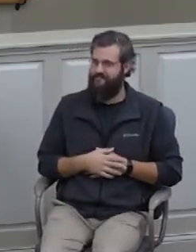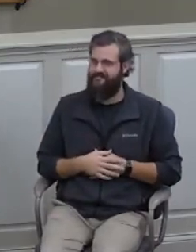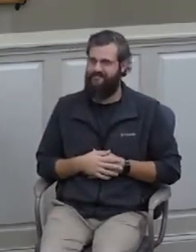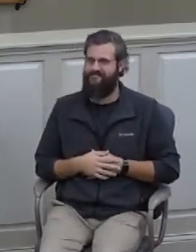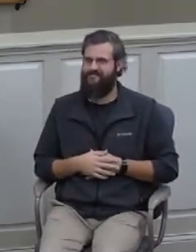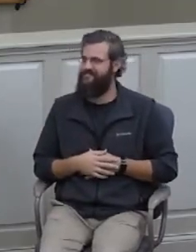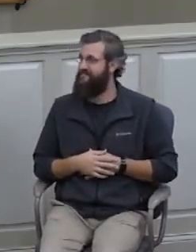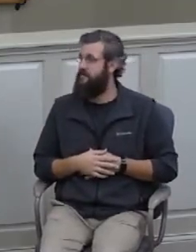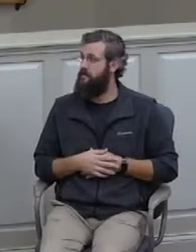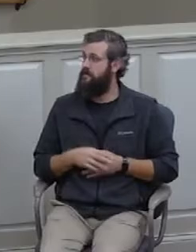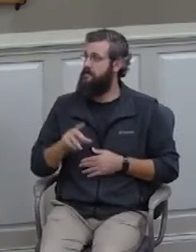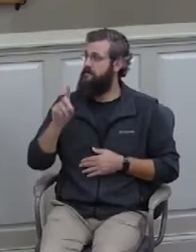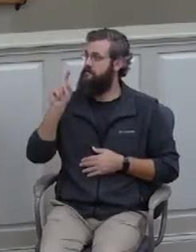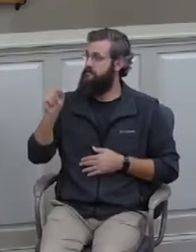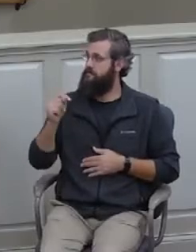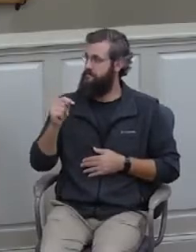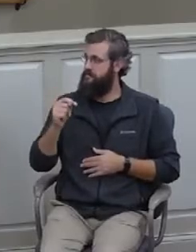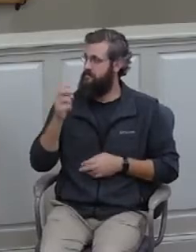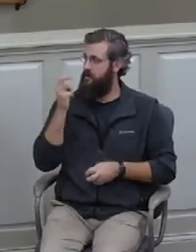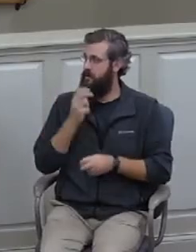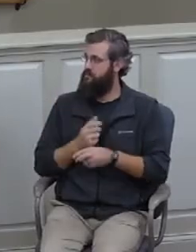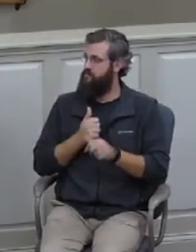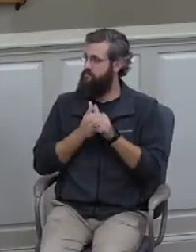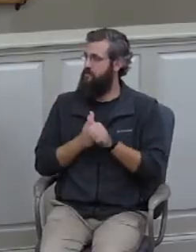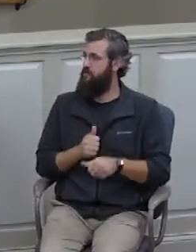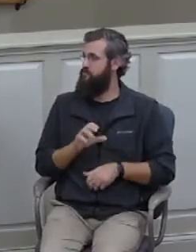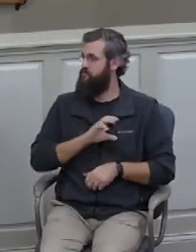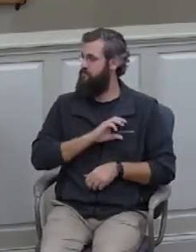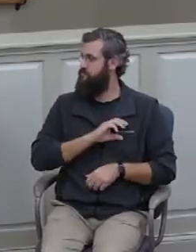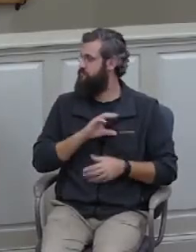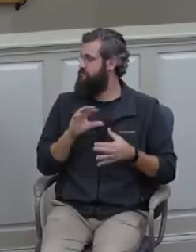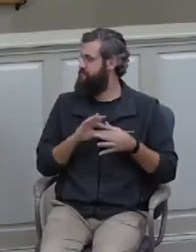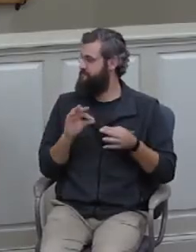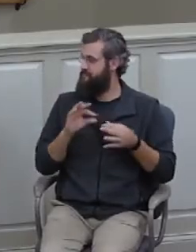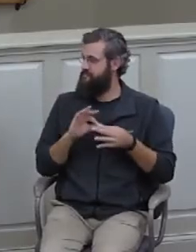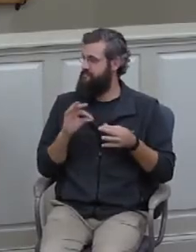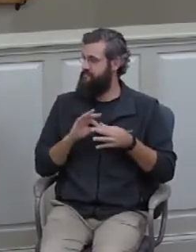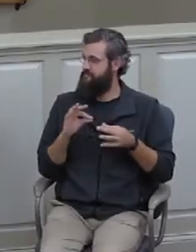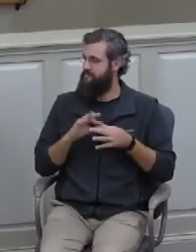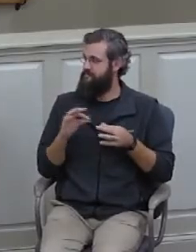golf. it's And- difficult to follow Commissioner Cottle's remarks, but of